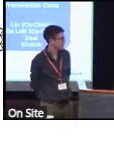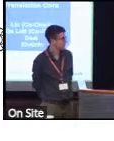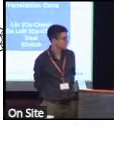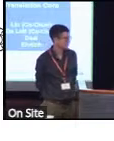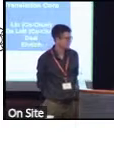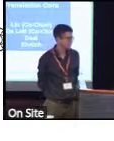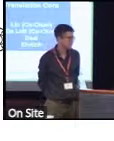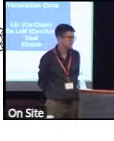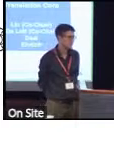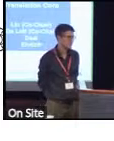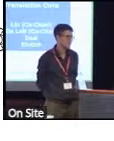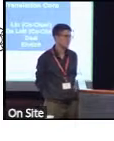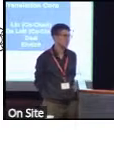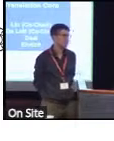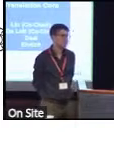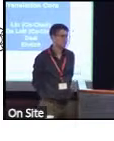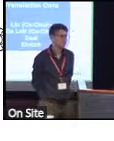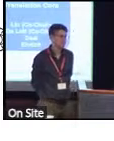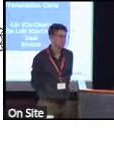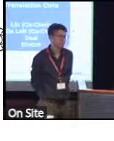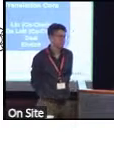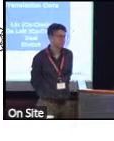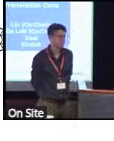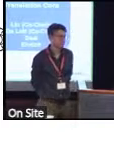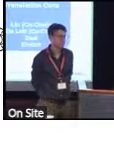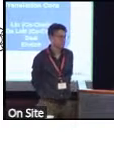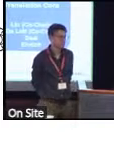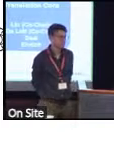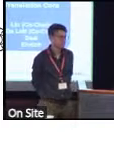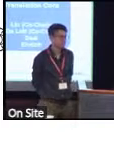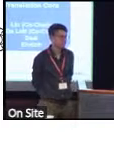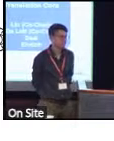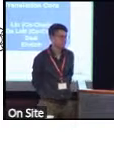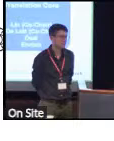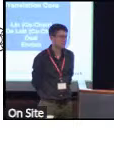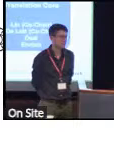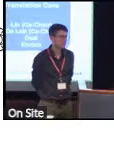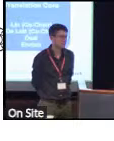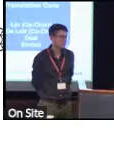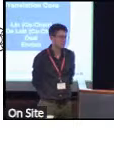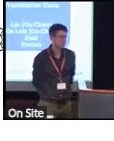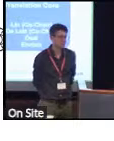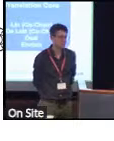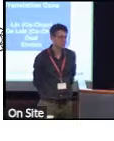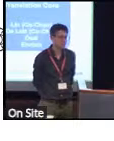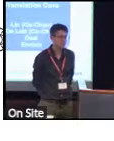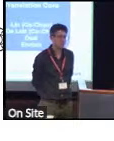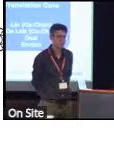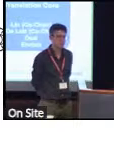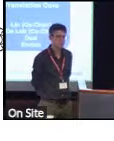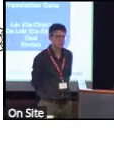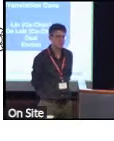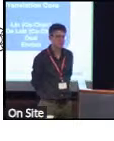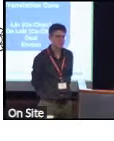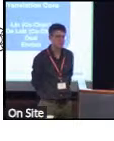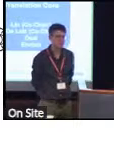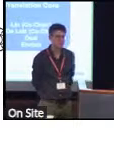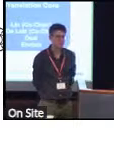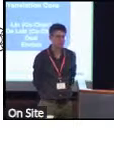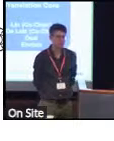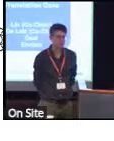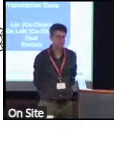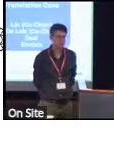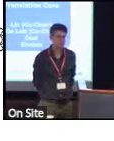Hank Paulson, thank you, Kathy Pickera-Fuller, Bonnie Sweenor, and Heather Whitson. And then we're organized into